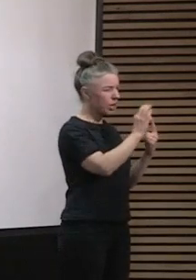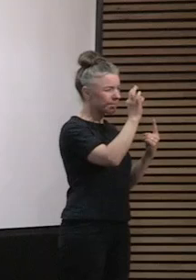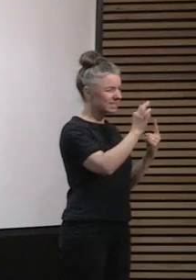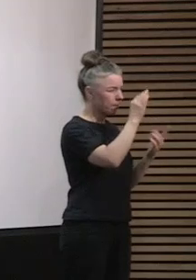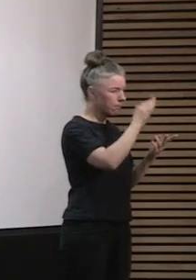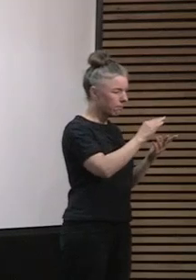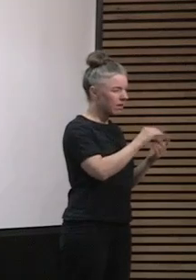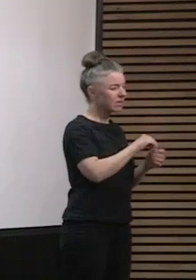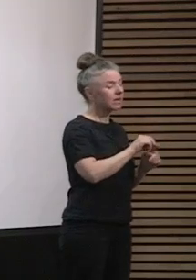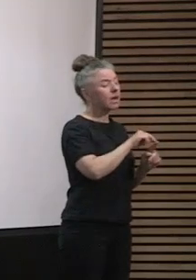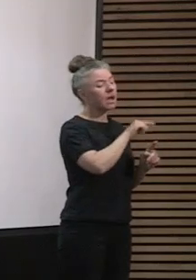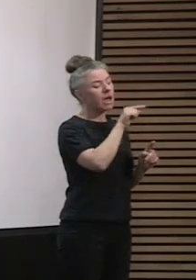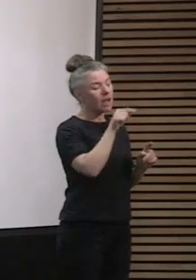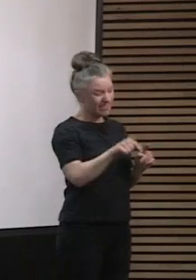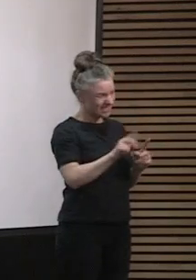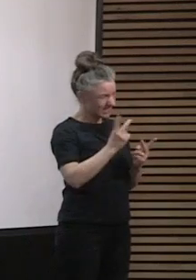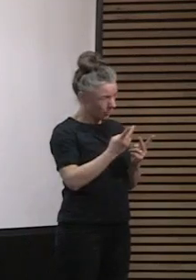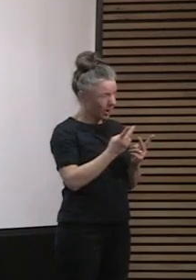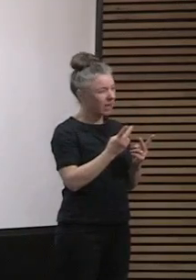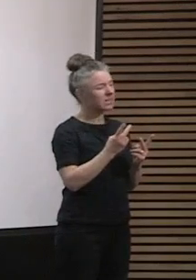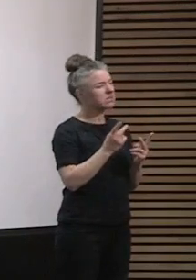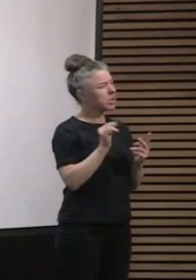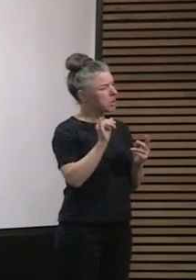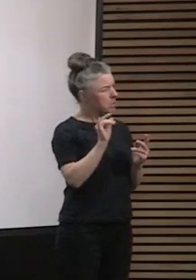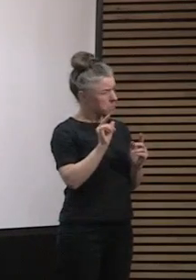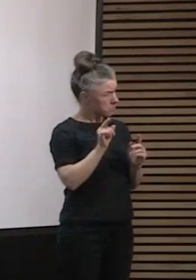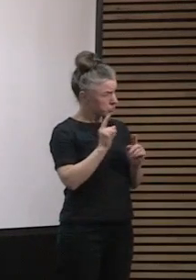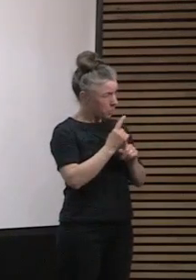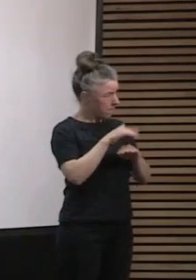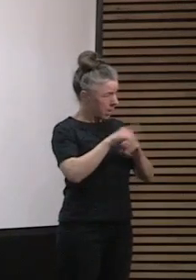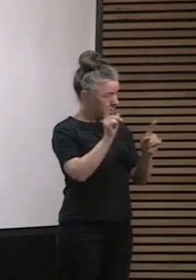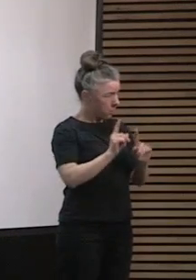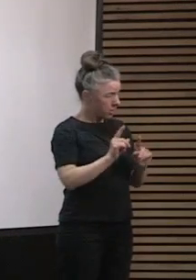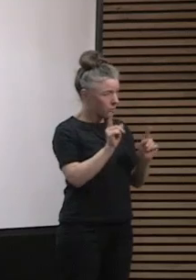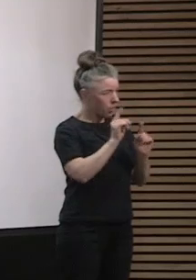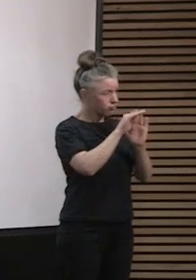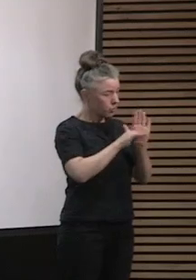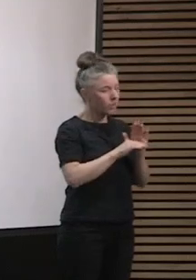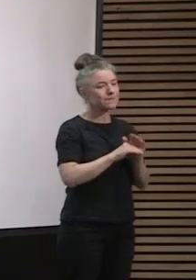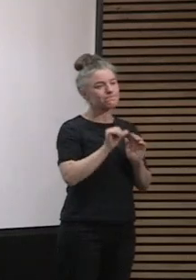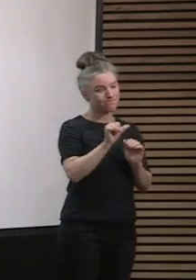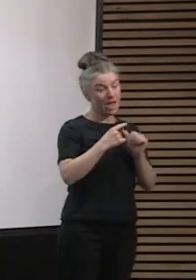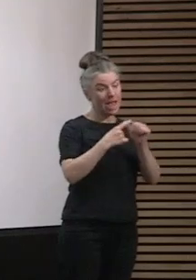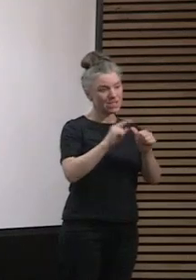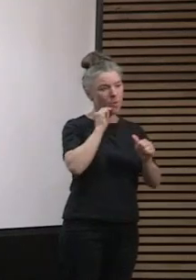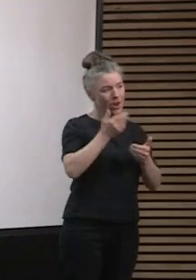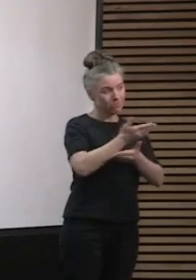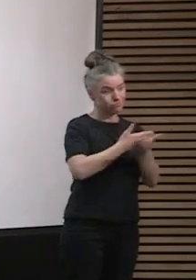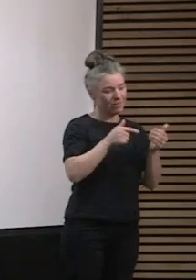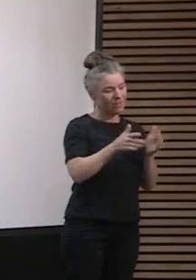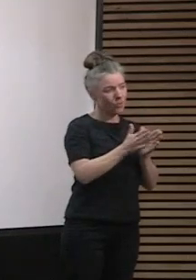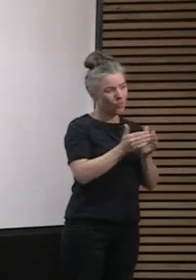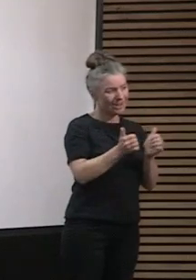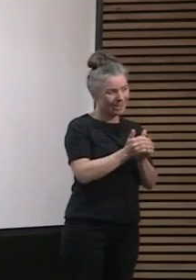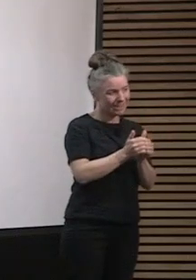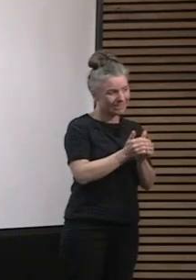leaning towards either of those? That's exactly the discussion that will take place over the weekend. What we need to do is make sure that we're reflecting the